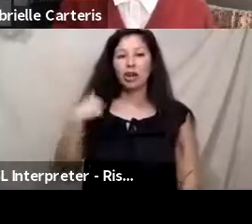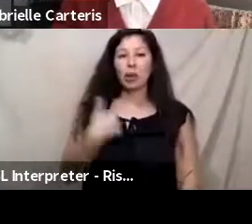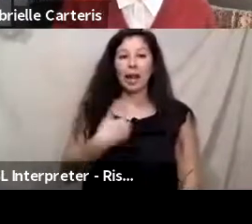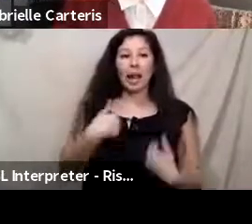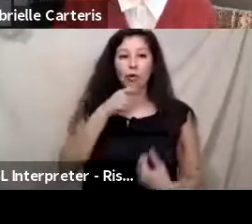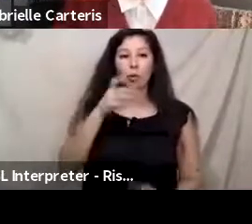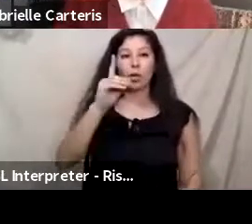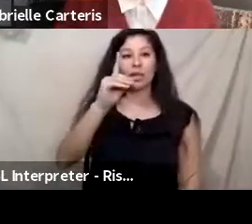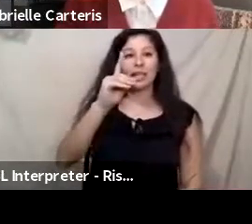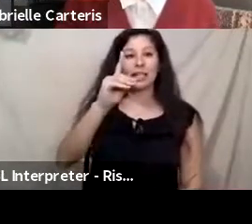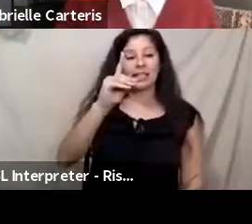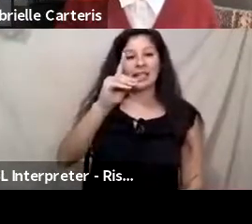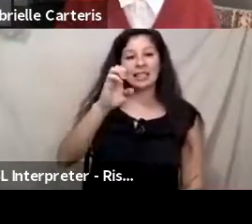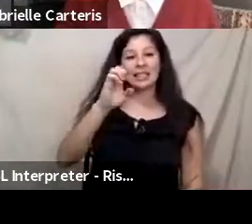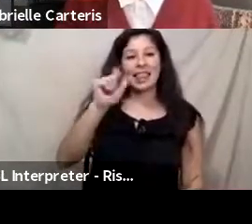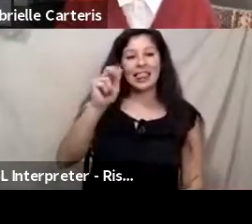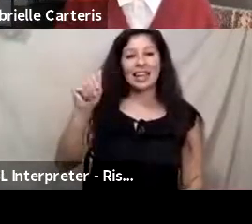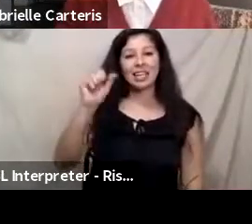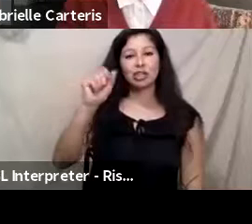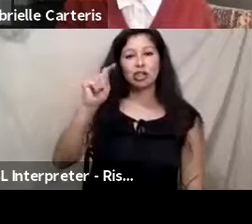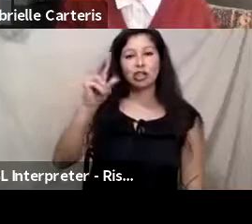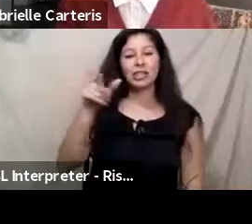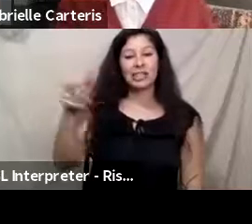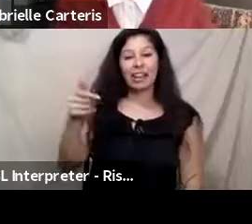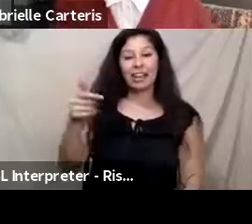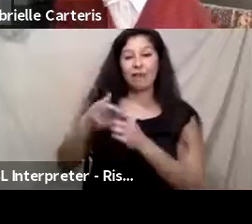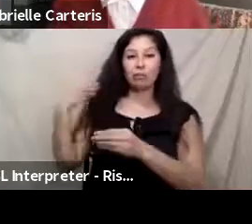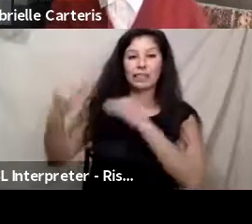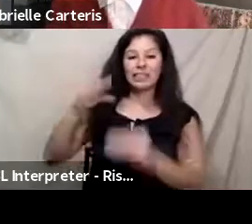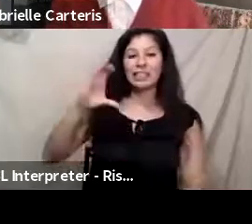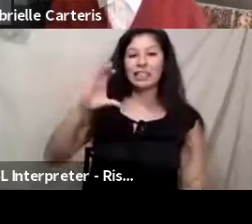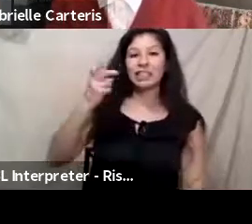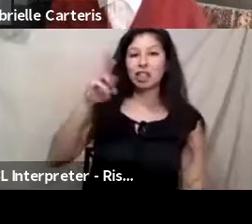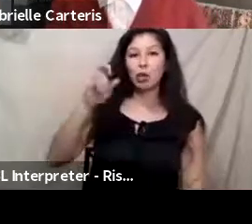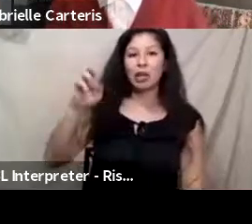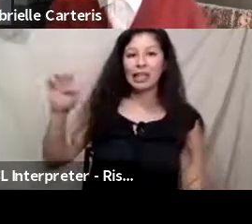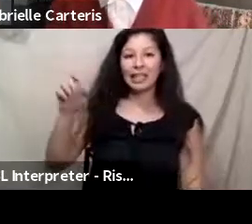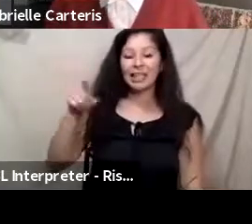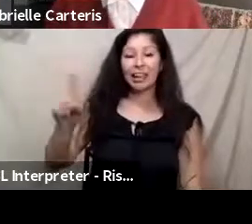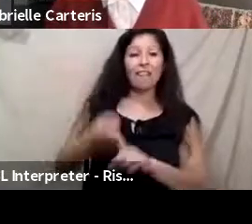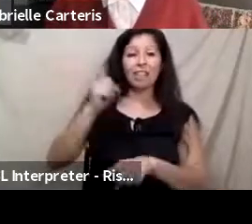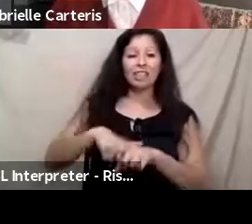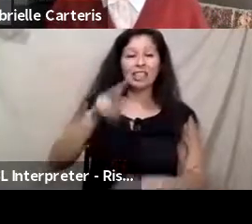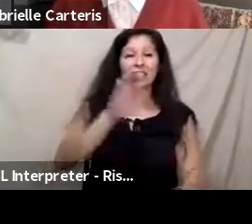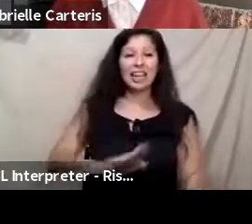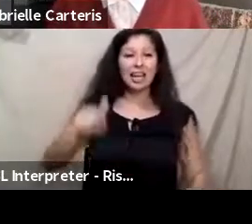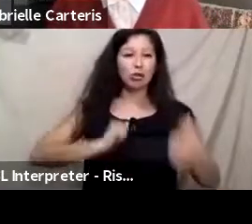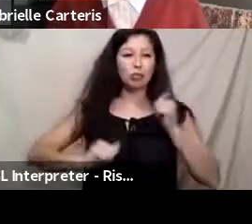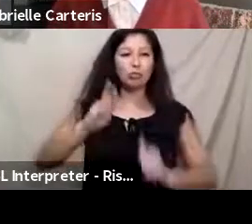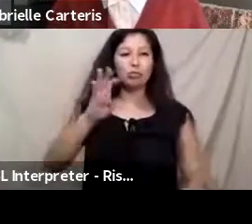us DeLanna Studi, who is a Cherokee descent. She was the first national Broadway tour of